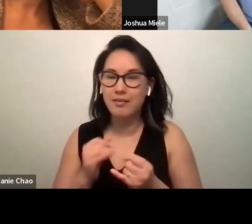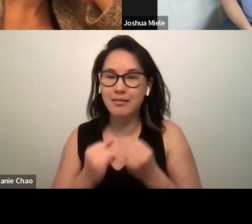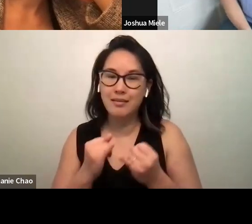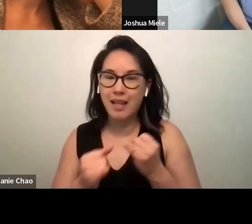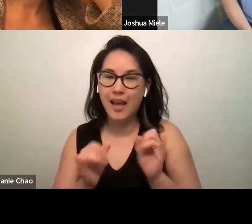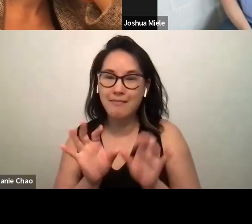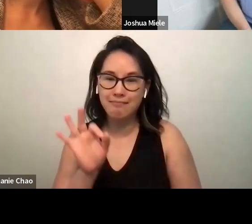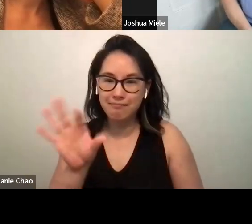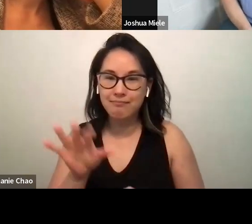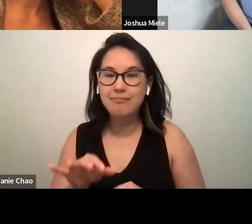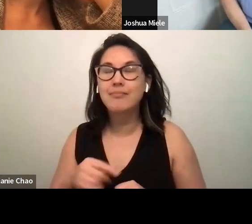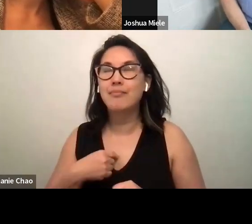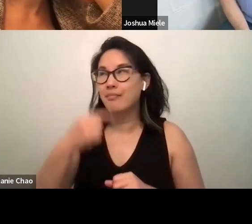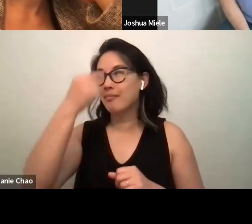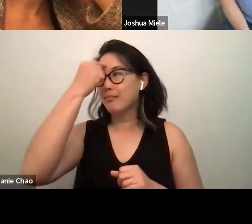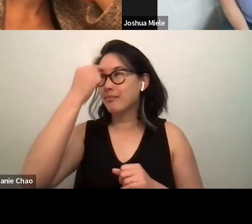say that I think